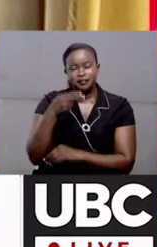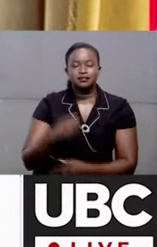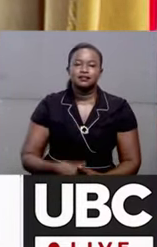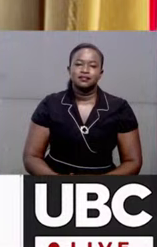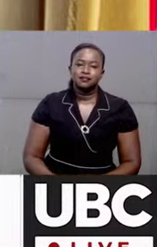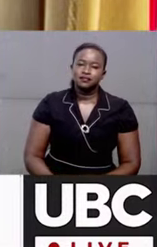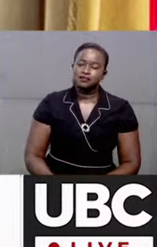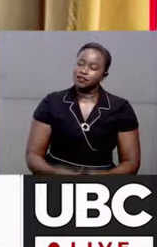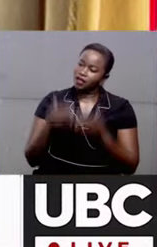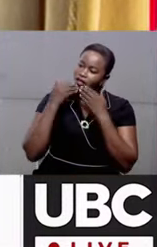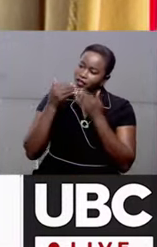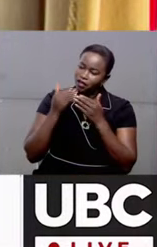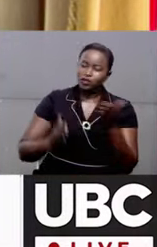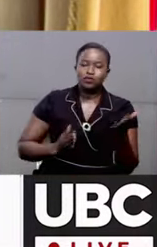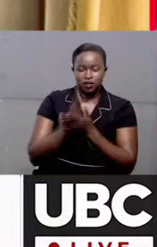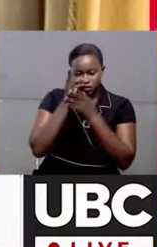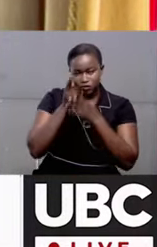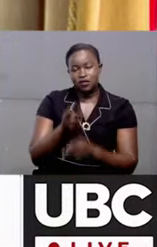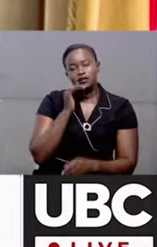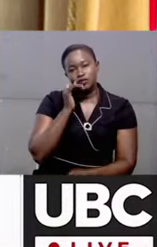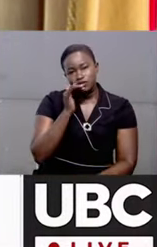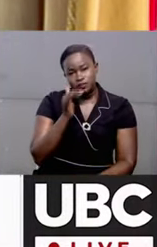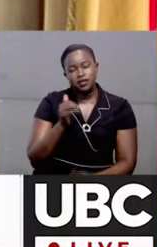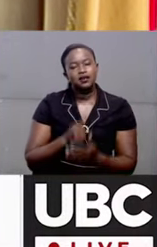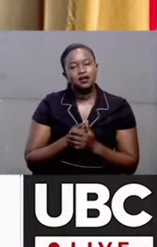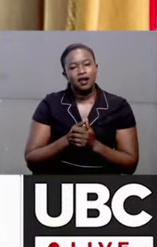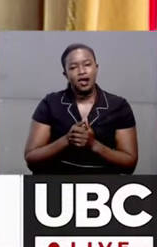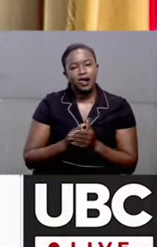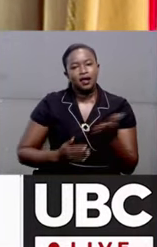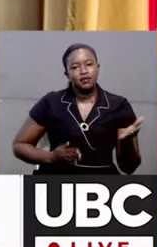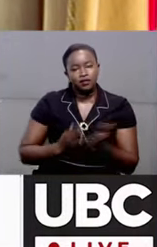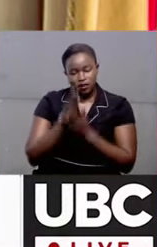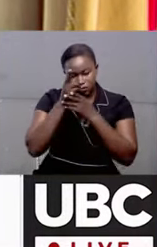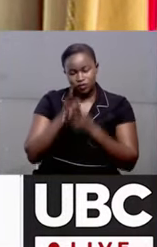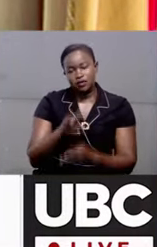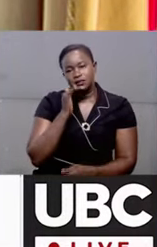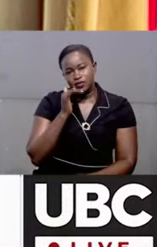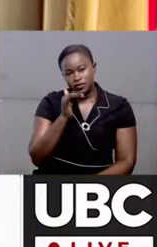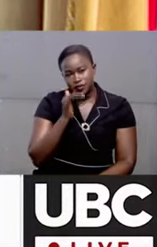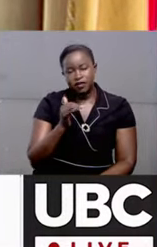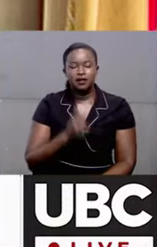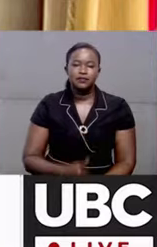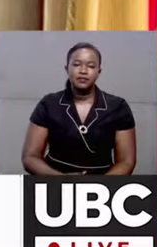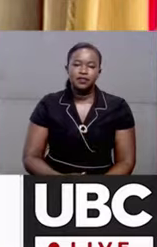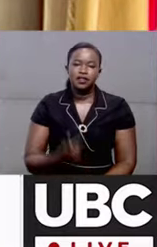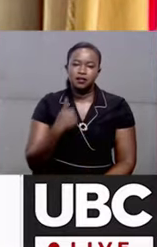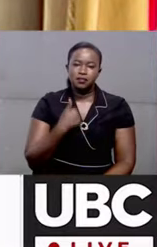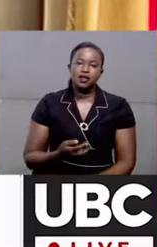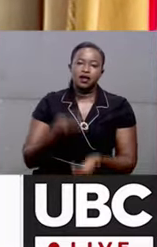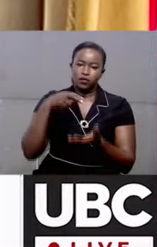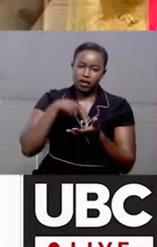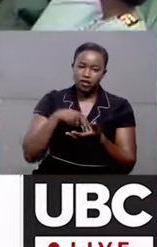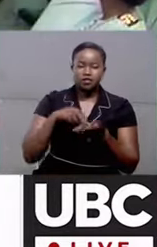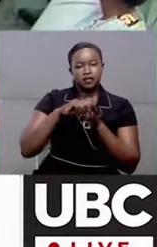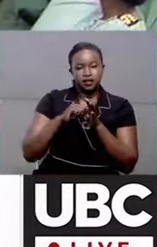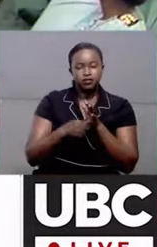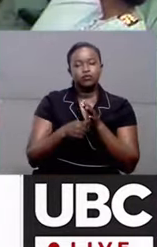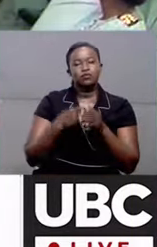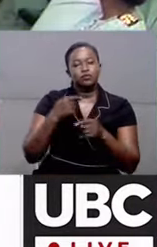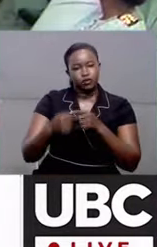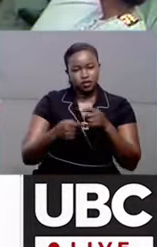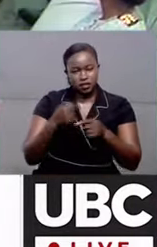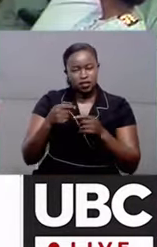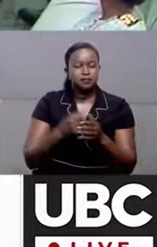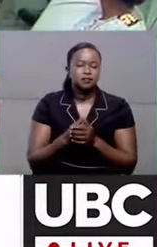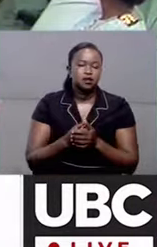Thank you, Right Honorable Speaker. Right Honorable Speaker, I rise on a procedural issue. We